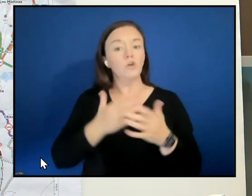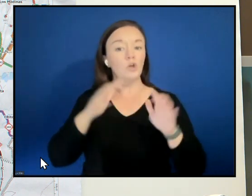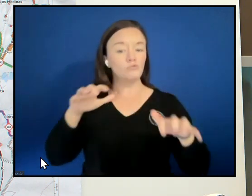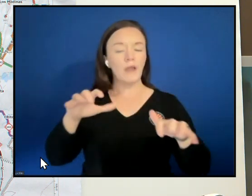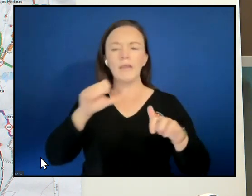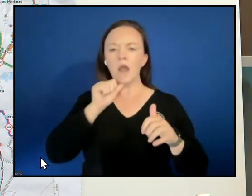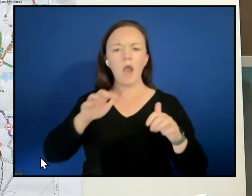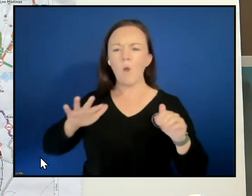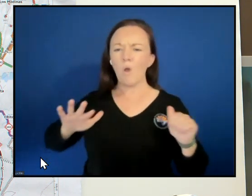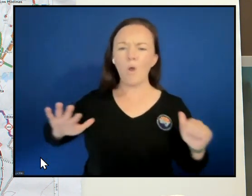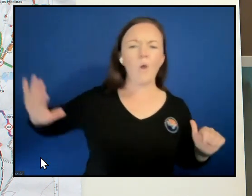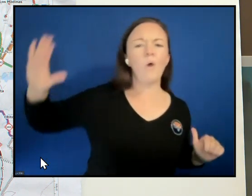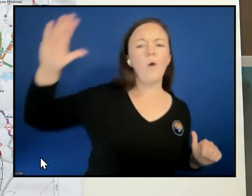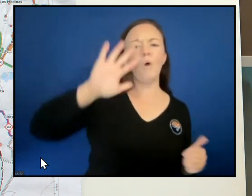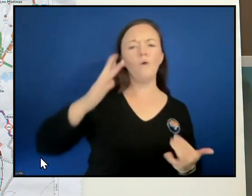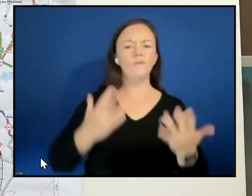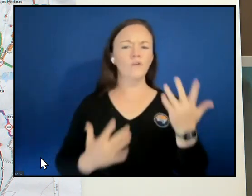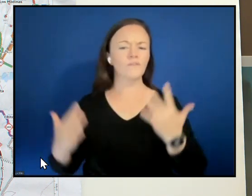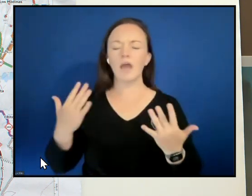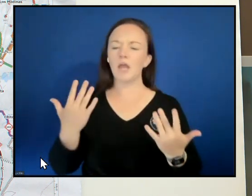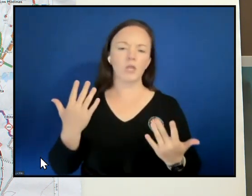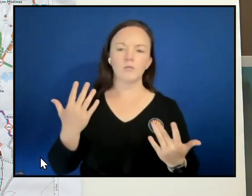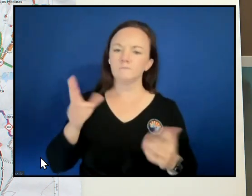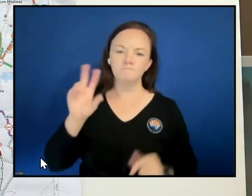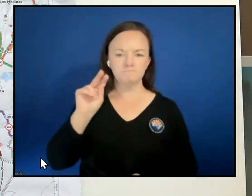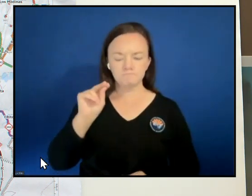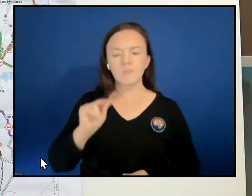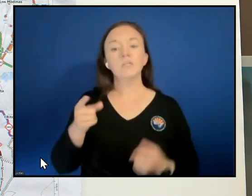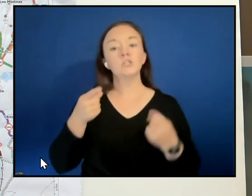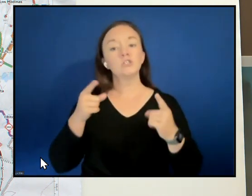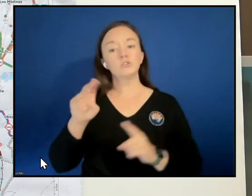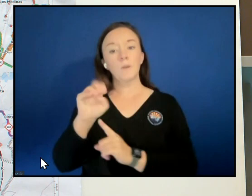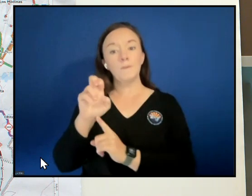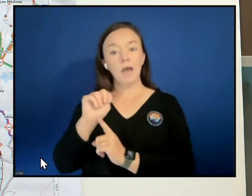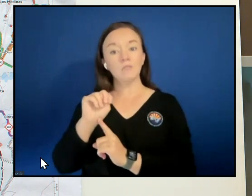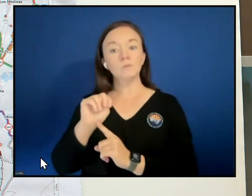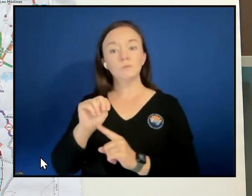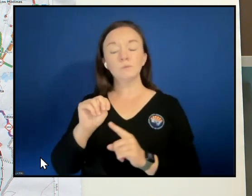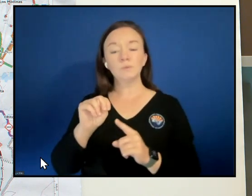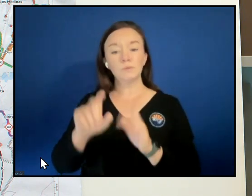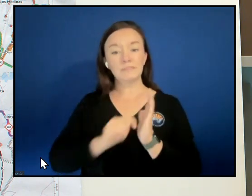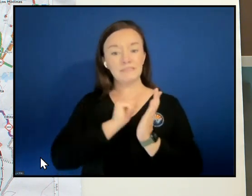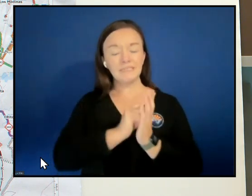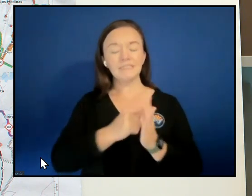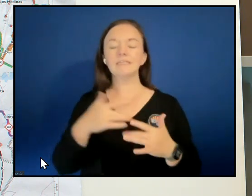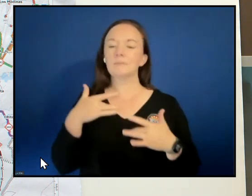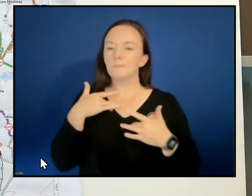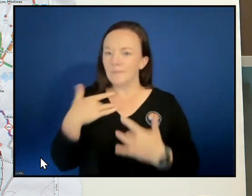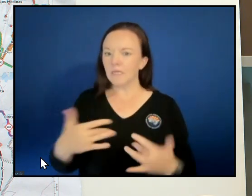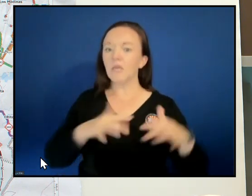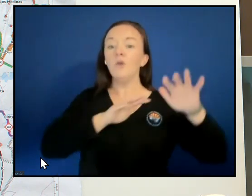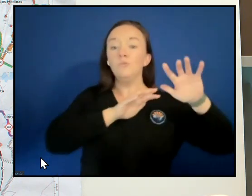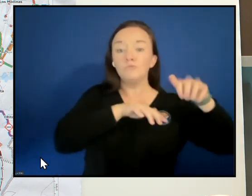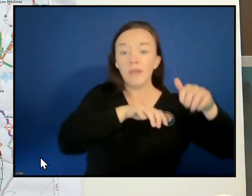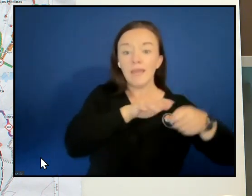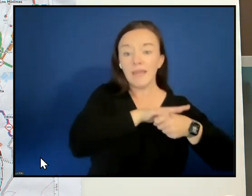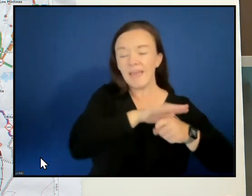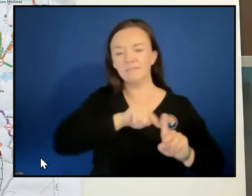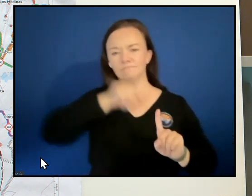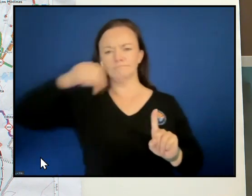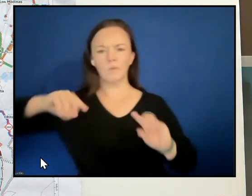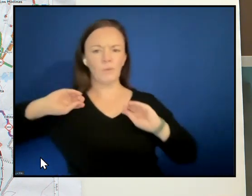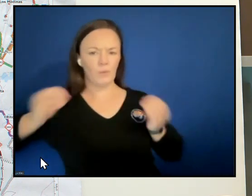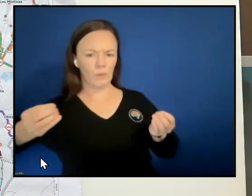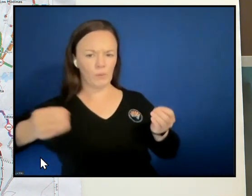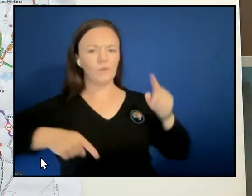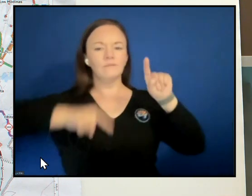everywhere. During monsoon season, a lot of times some places will get rain, some places won't. But we are expecting more numerous showers and